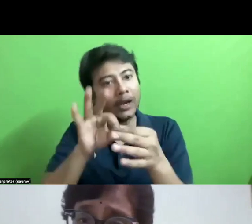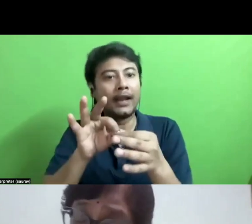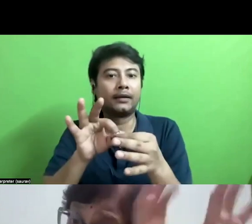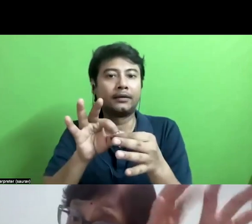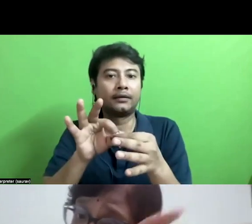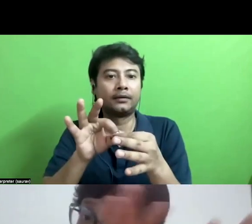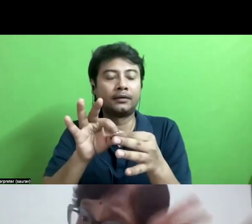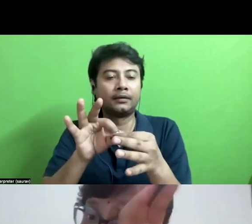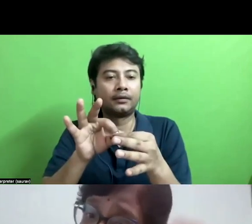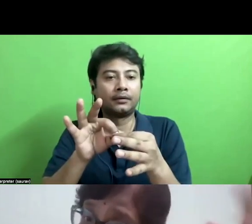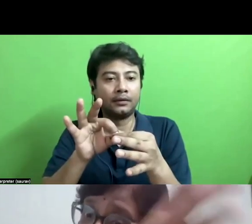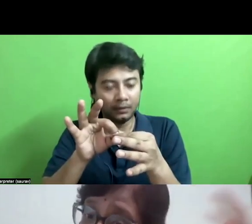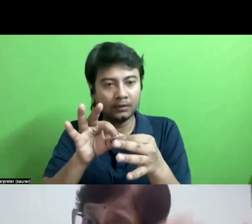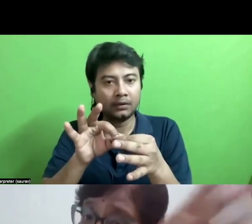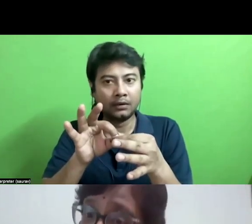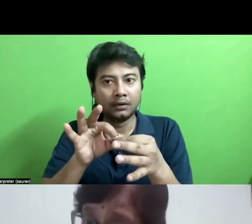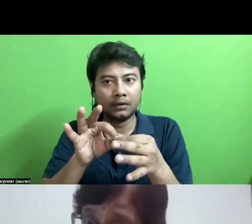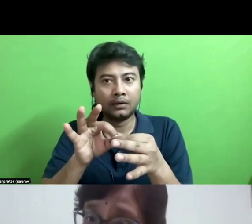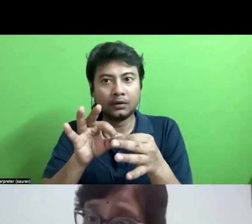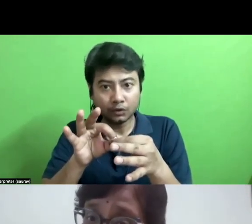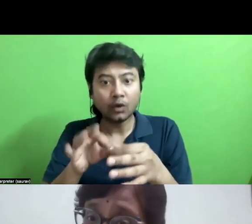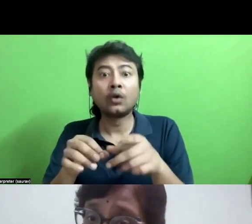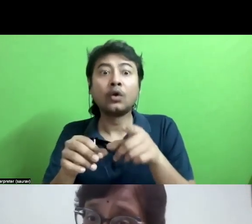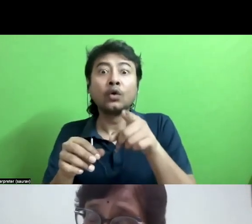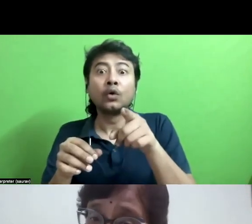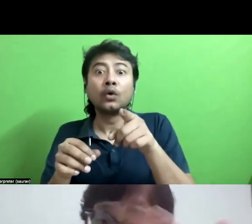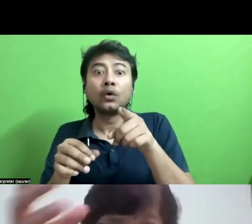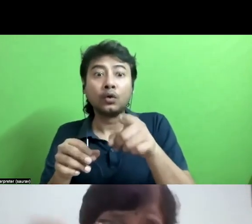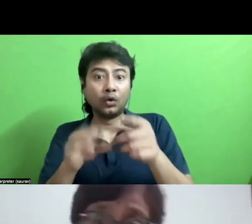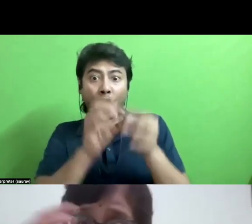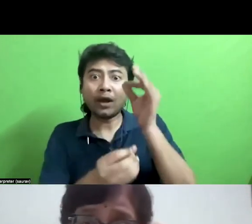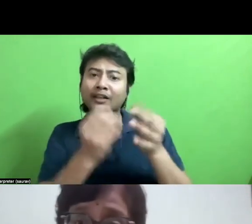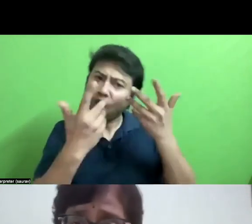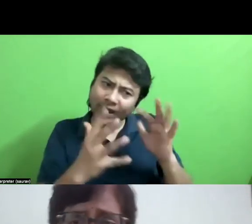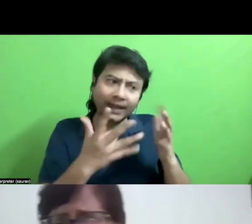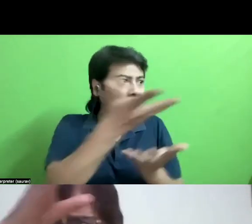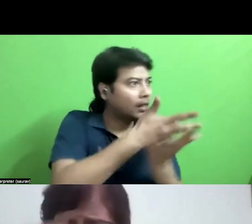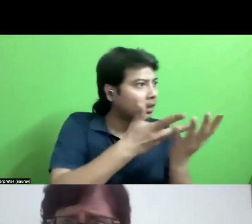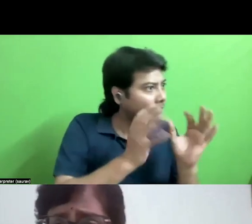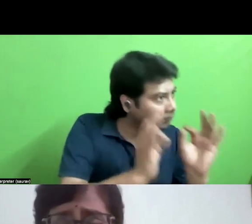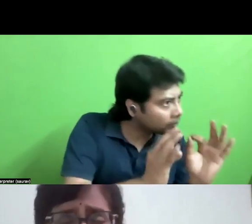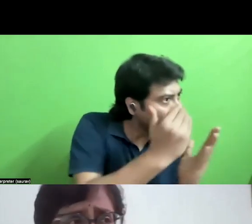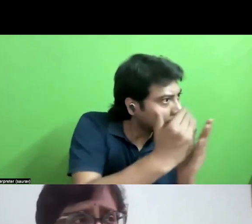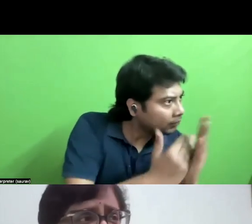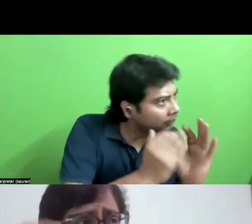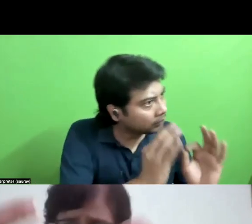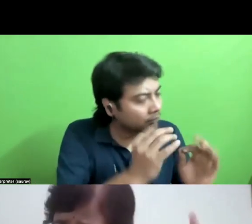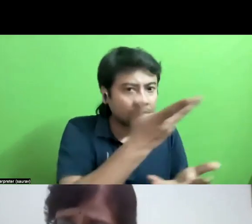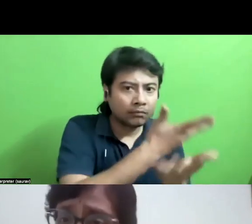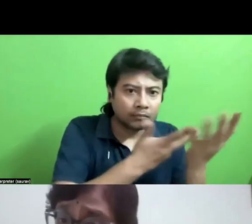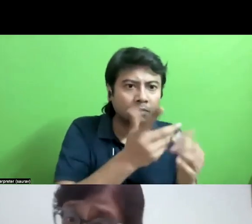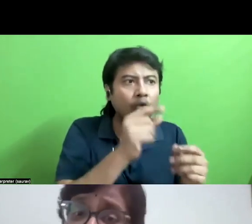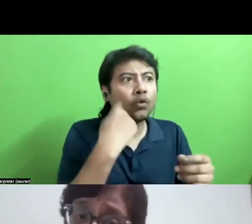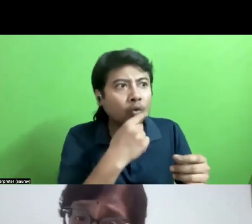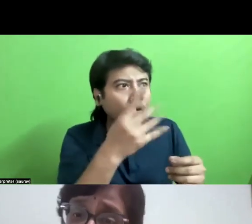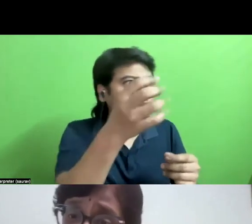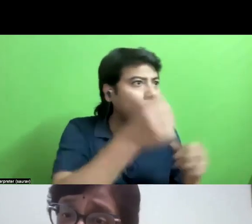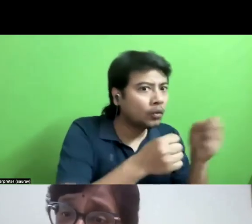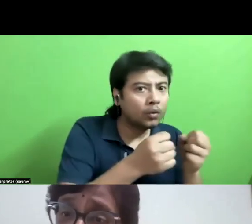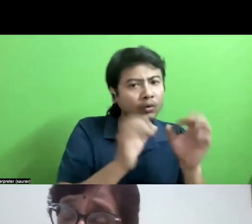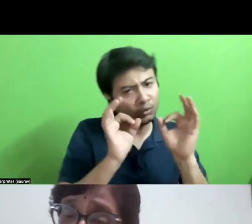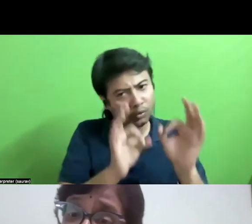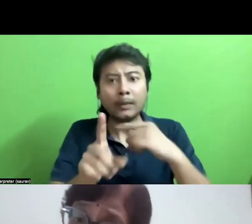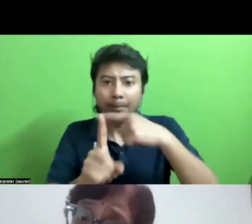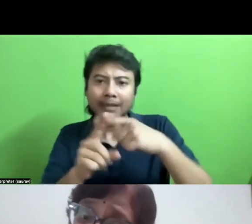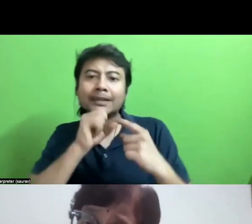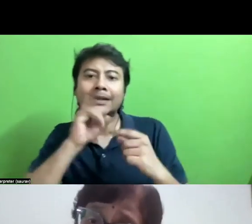is. You've already done some talking between yourselves, right? We are talking about it. We are discussing different things. We'll set an agenda before the